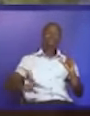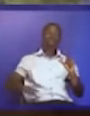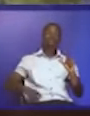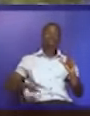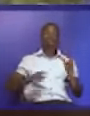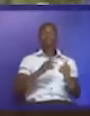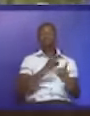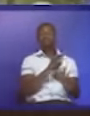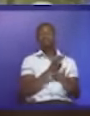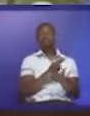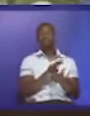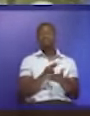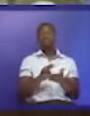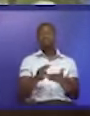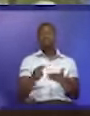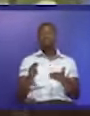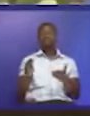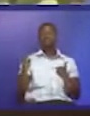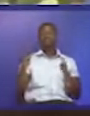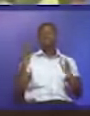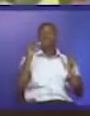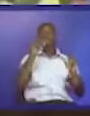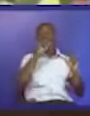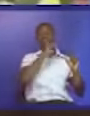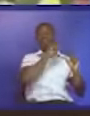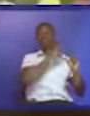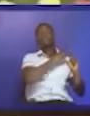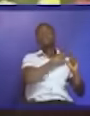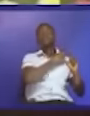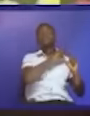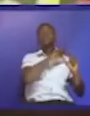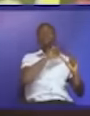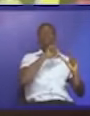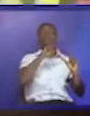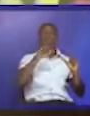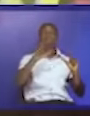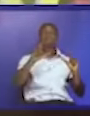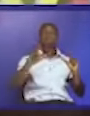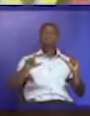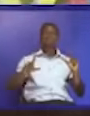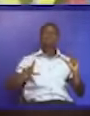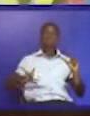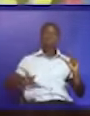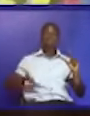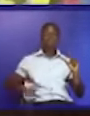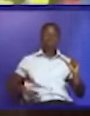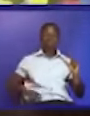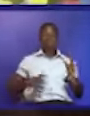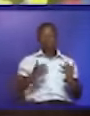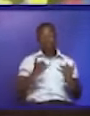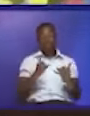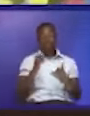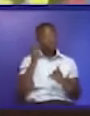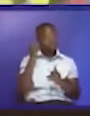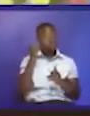Lord. Holy is the Lord. Listen.